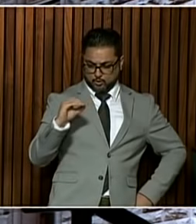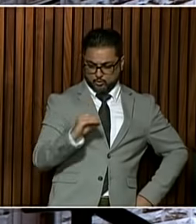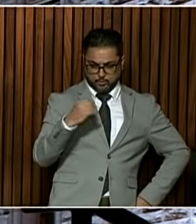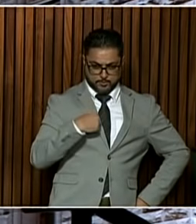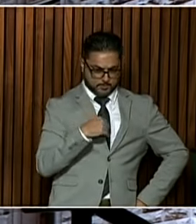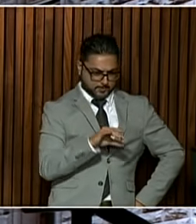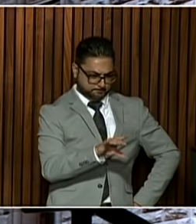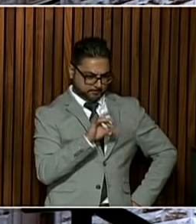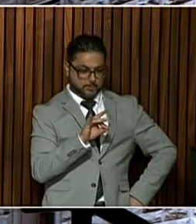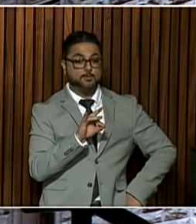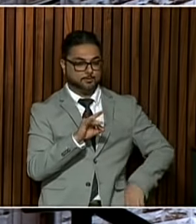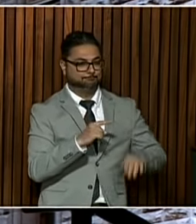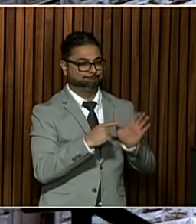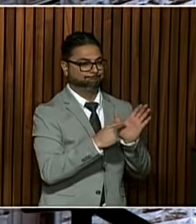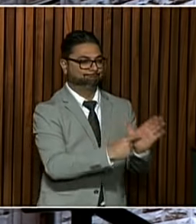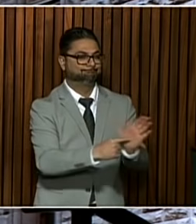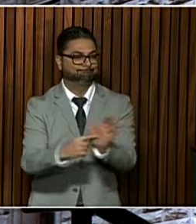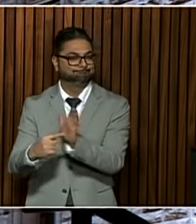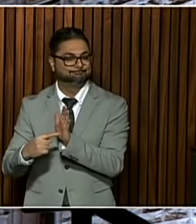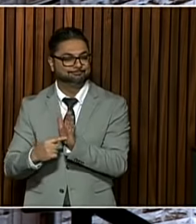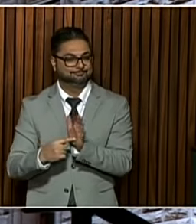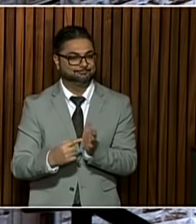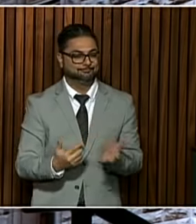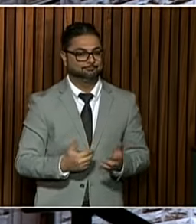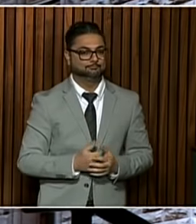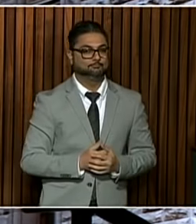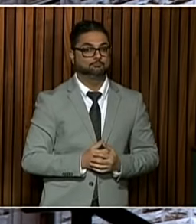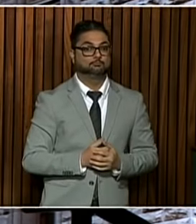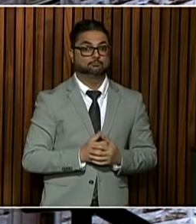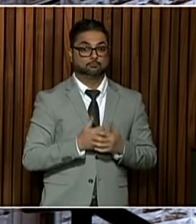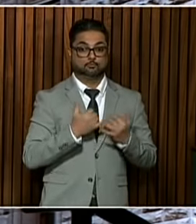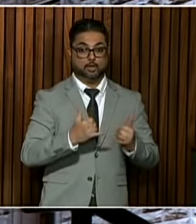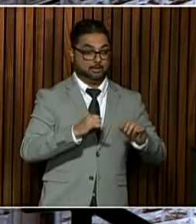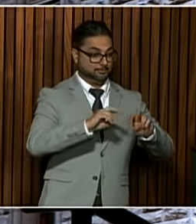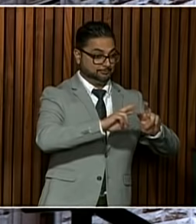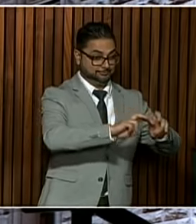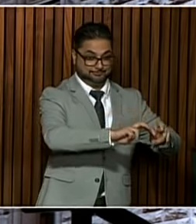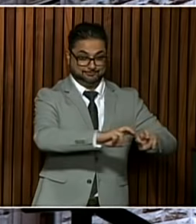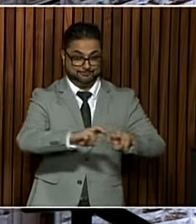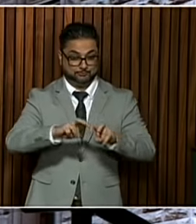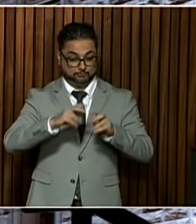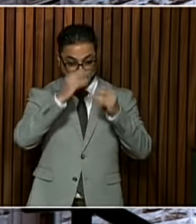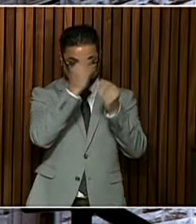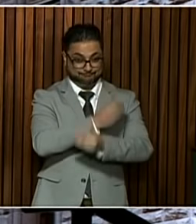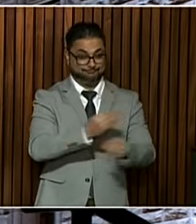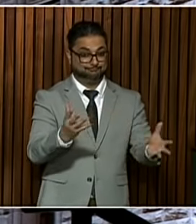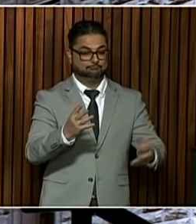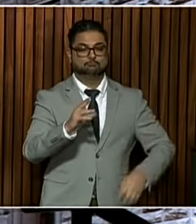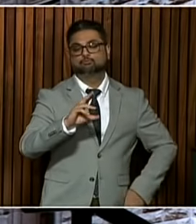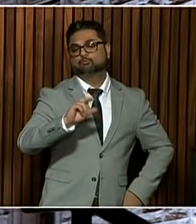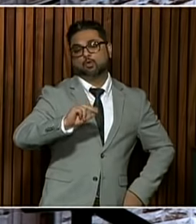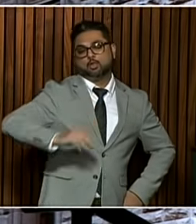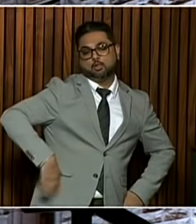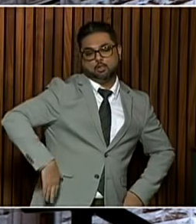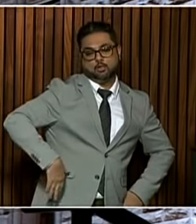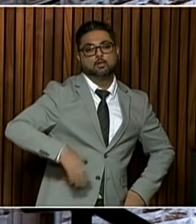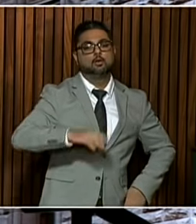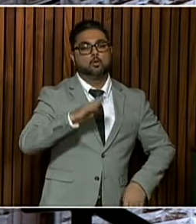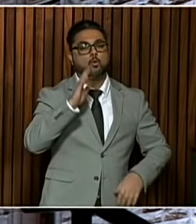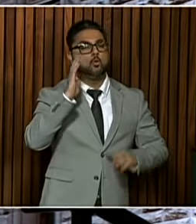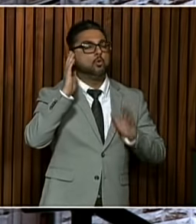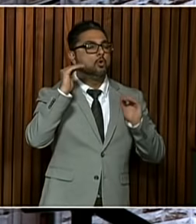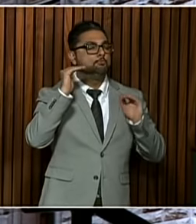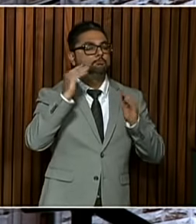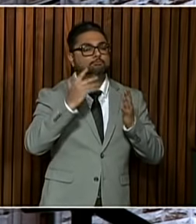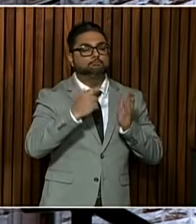now. A number of things are carrying out. So I can't give you that analysis today, but hopefully we'll be coming up with something very shortly on that, because we want to